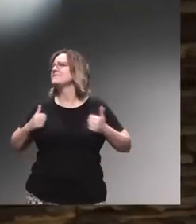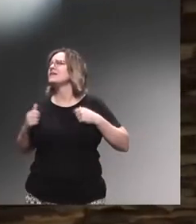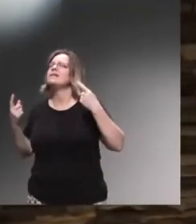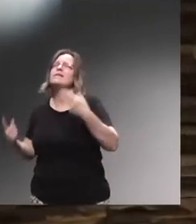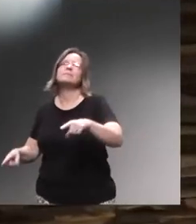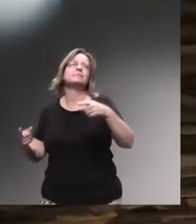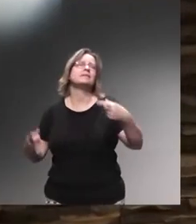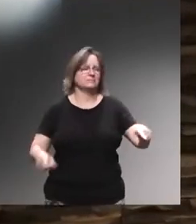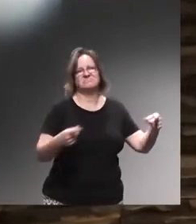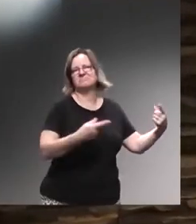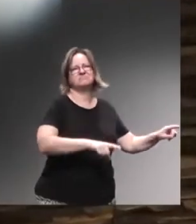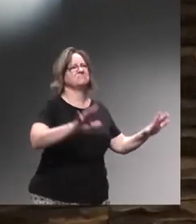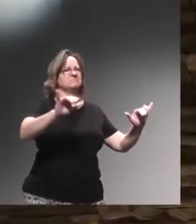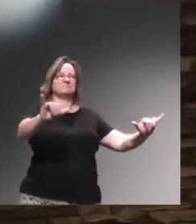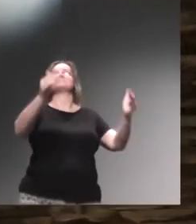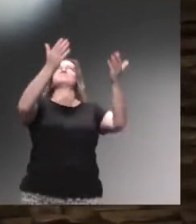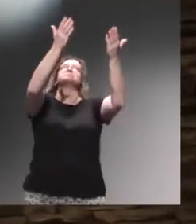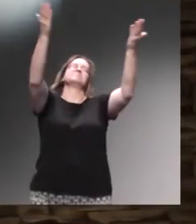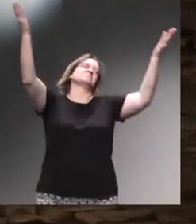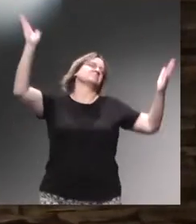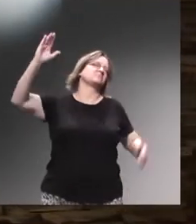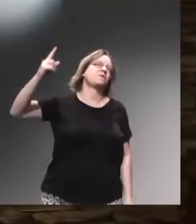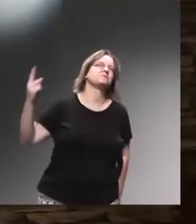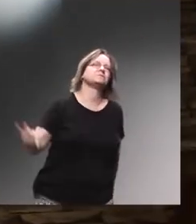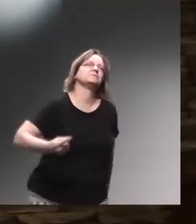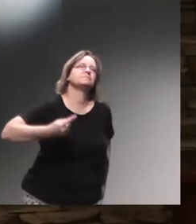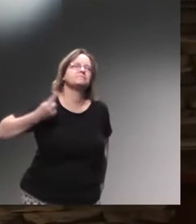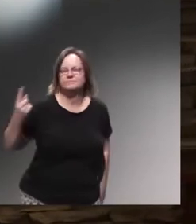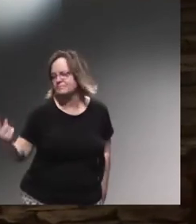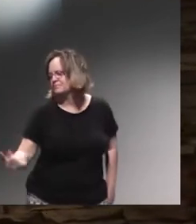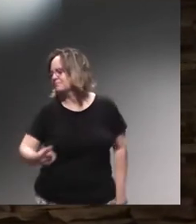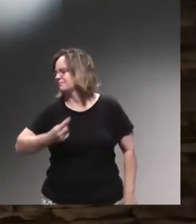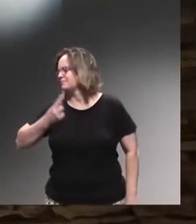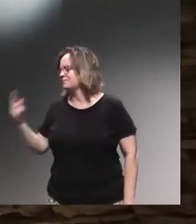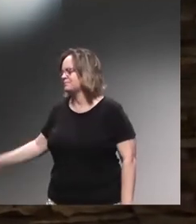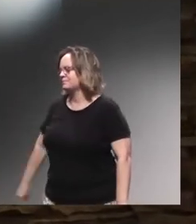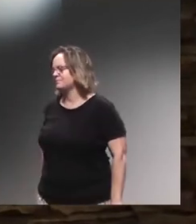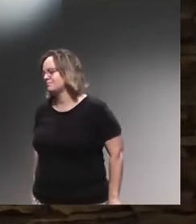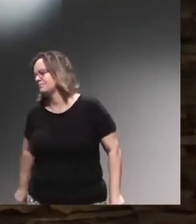good. So good. All the time.